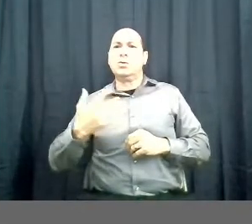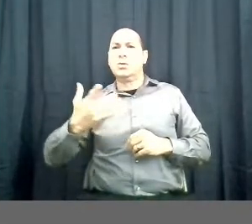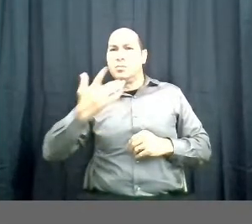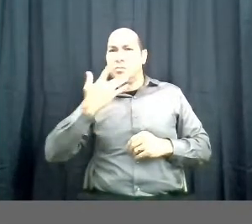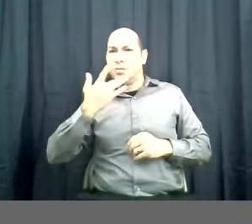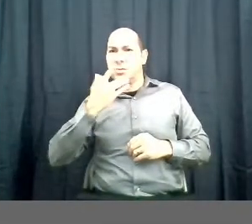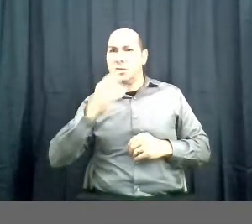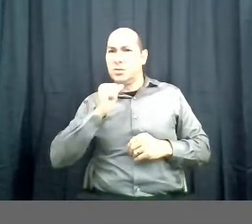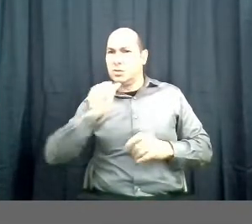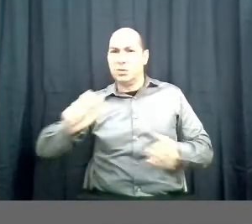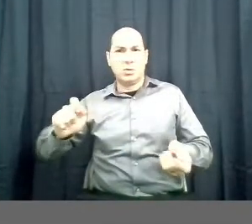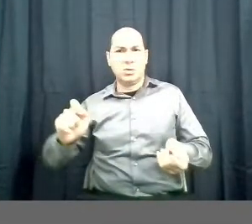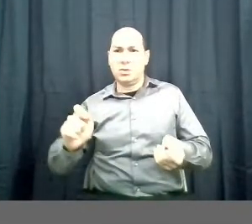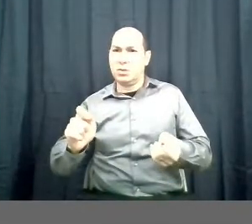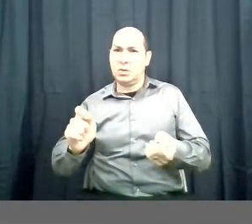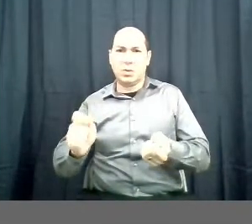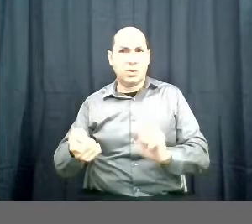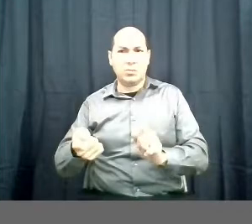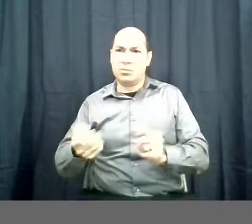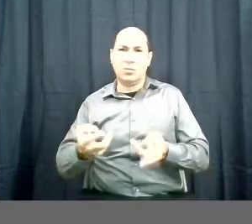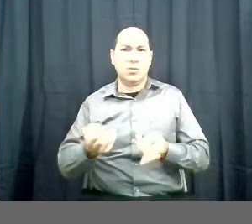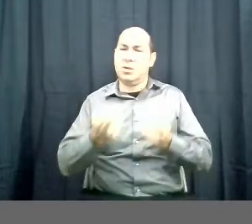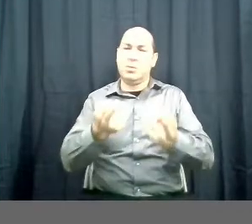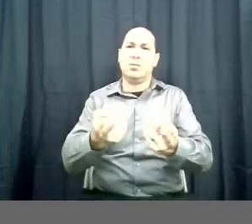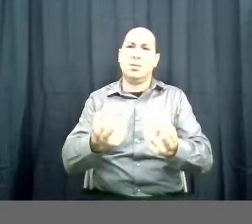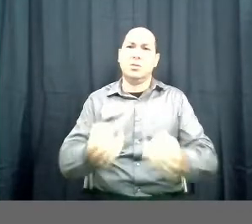the resolution.